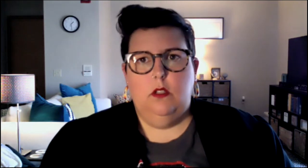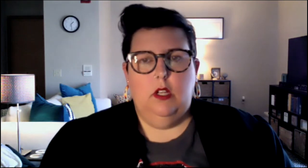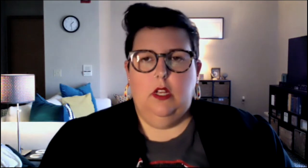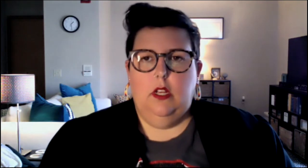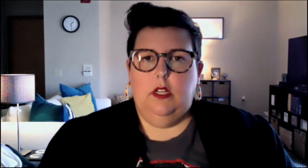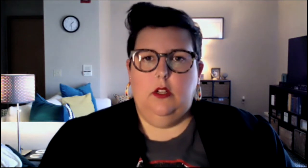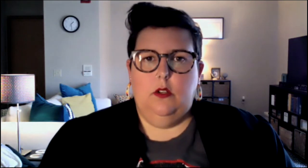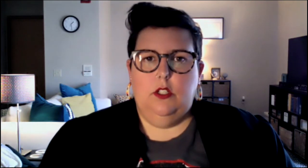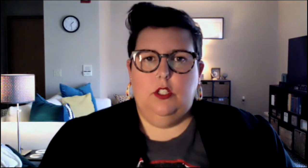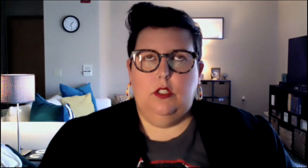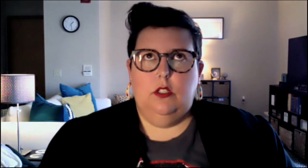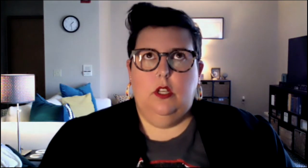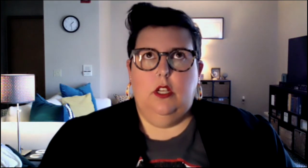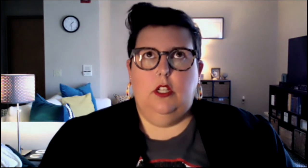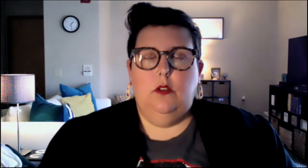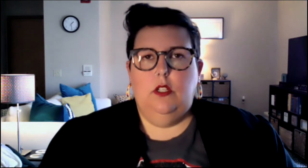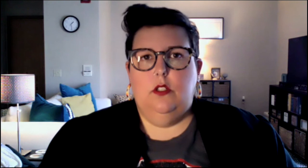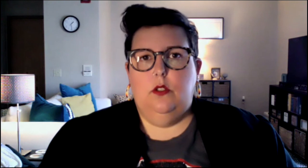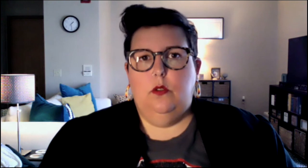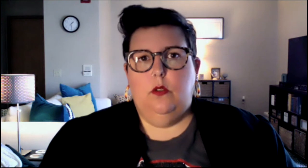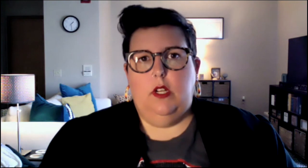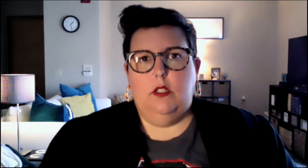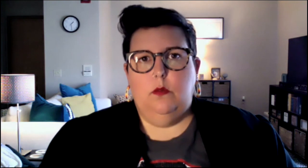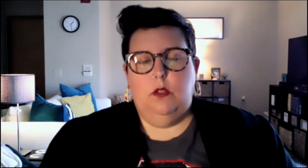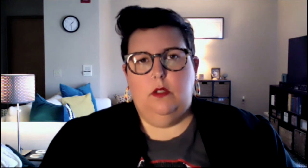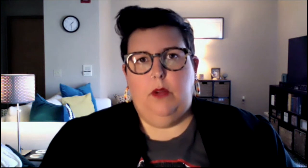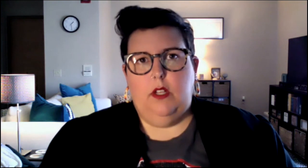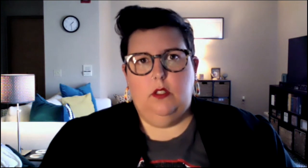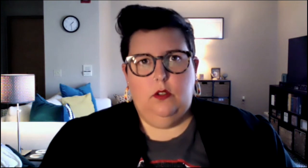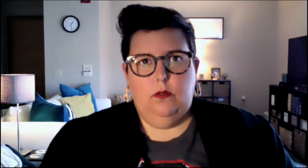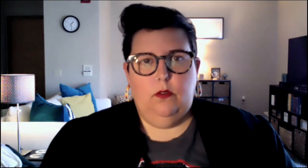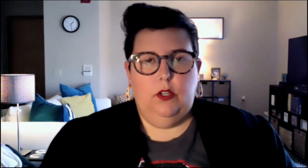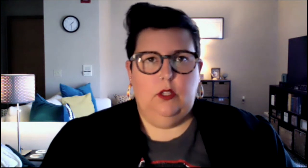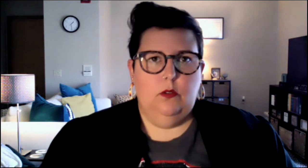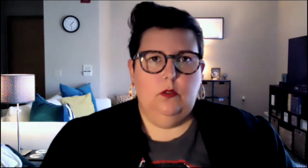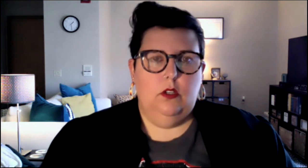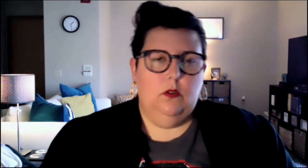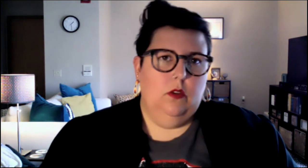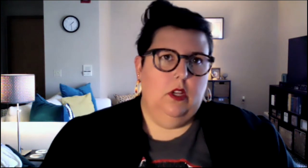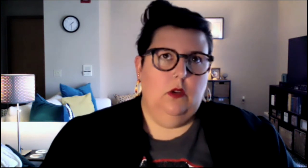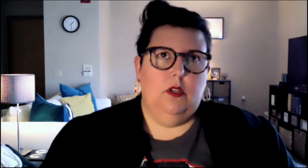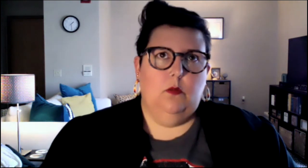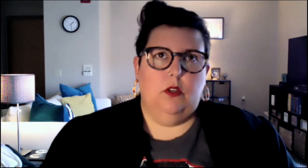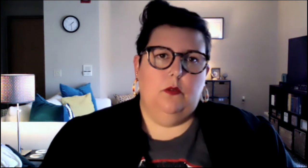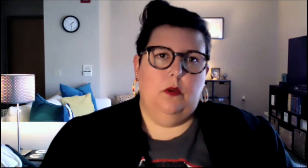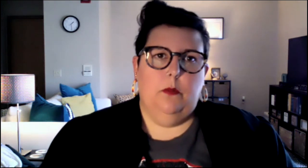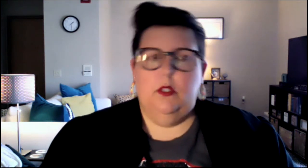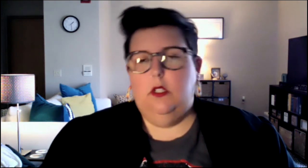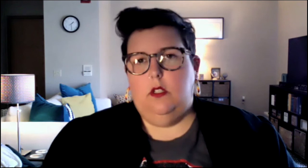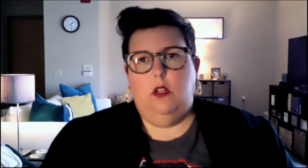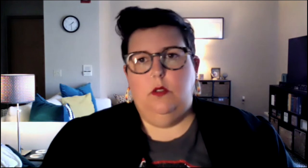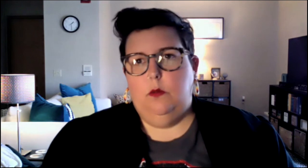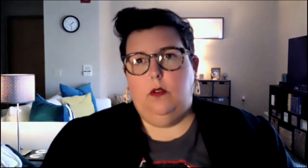victims. You know, it's just, you need to do, I guess, what's best for you. You know, what works for one